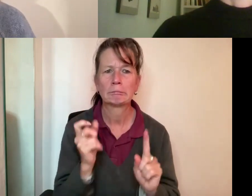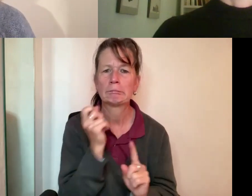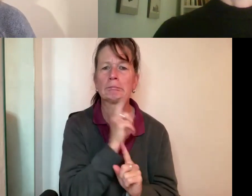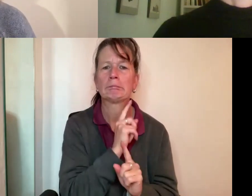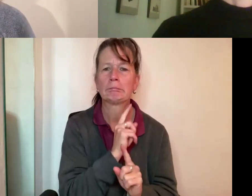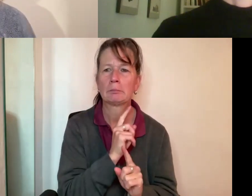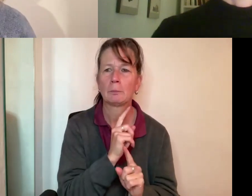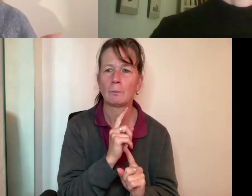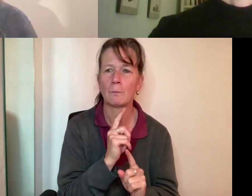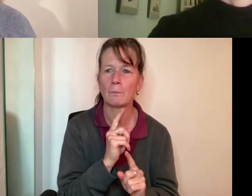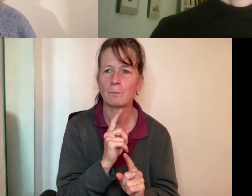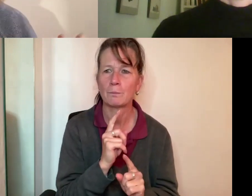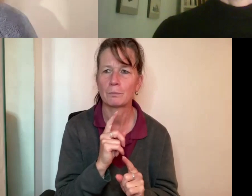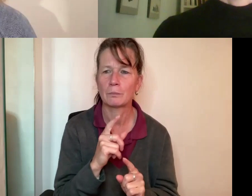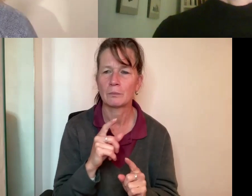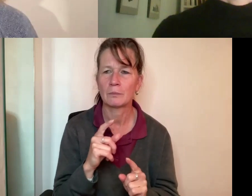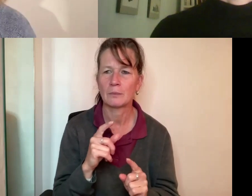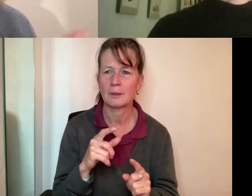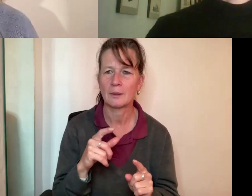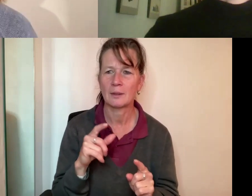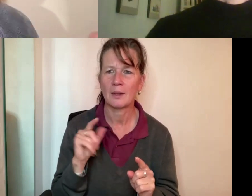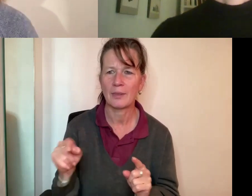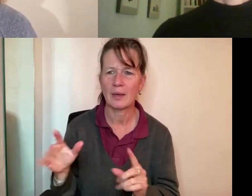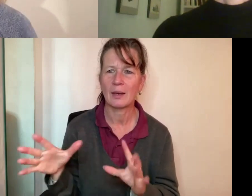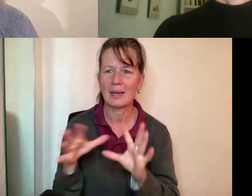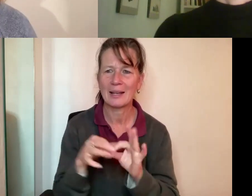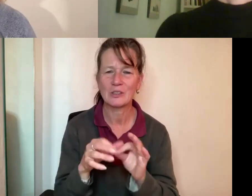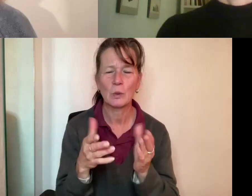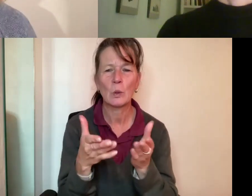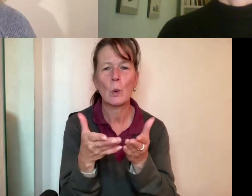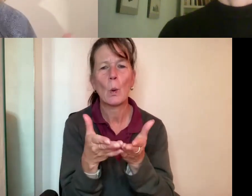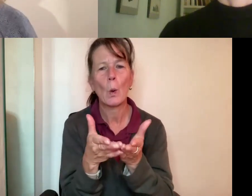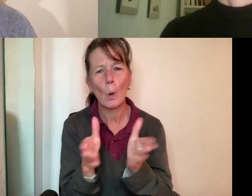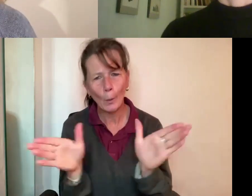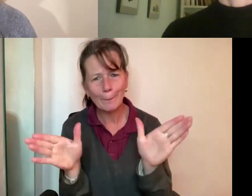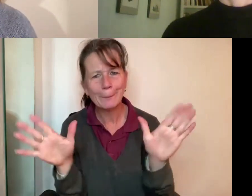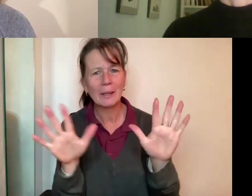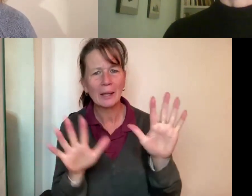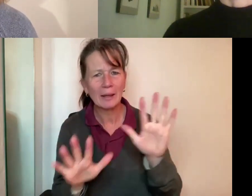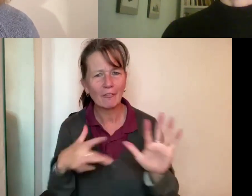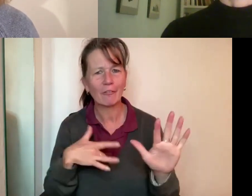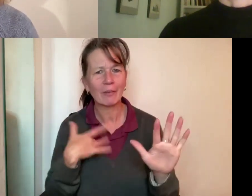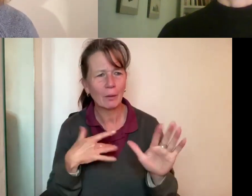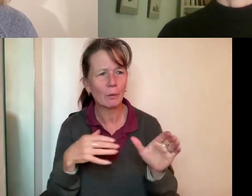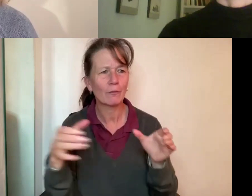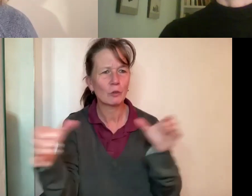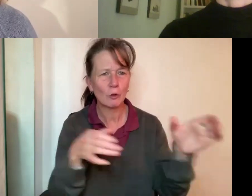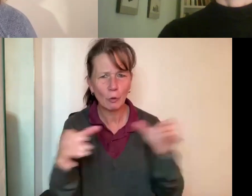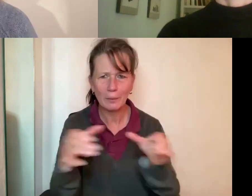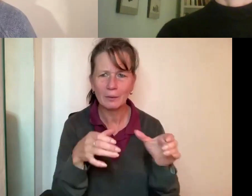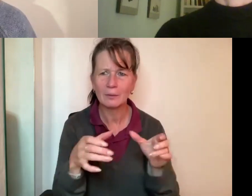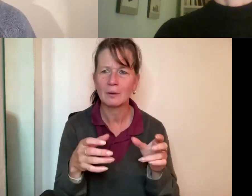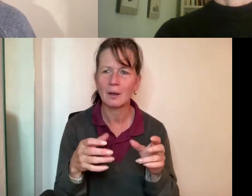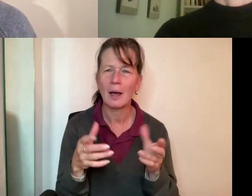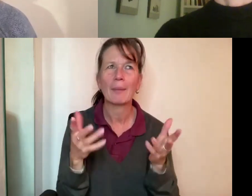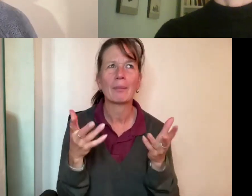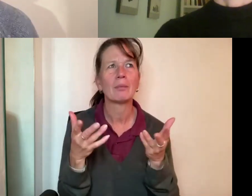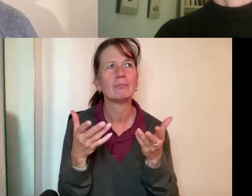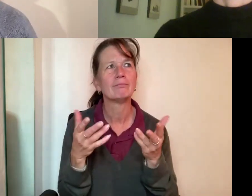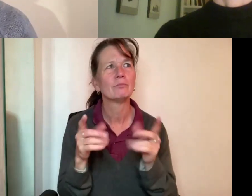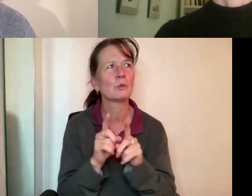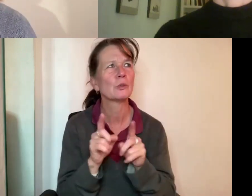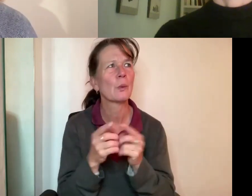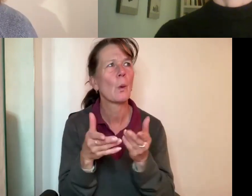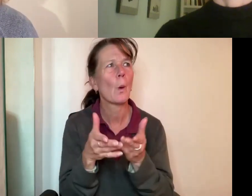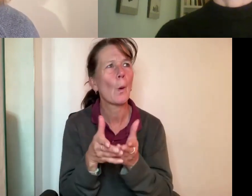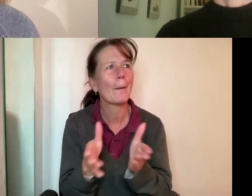for me, connects with the openness of the recruitment process and the kind of openness that hopefully kind of